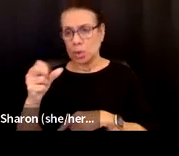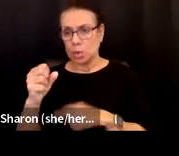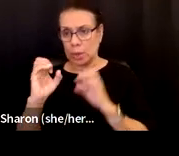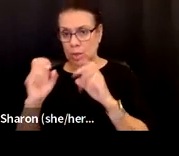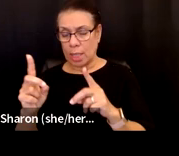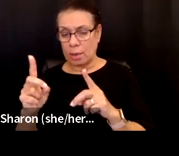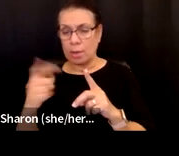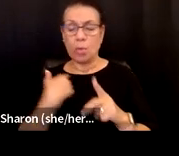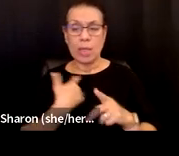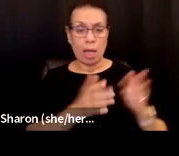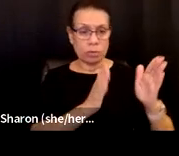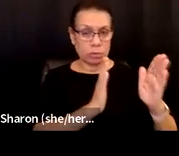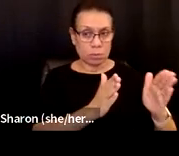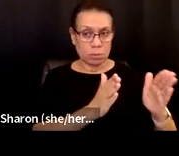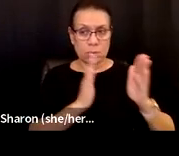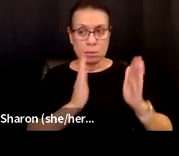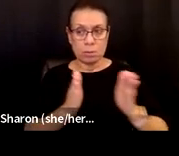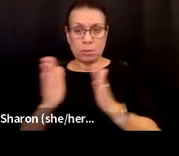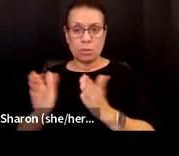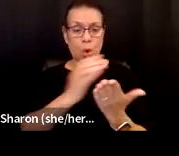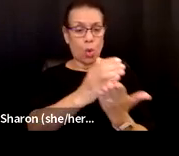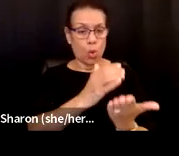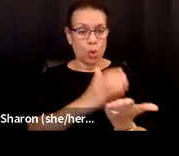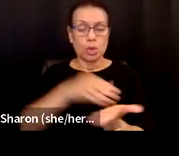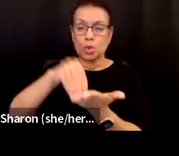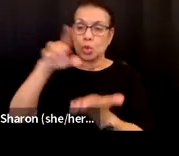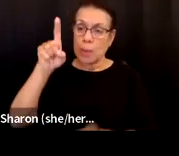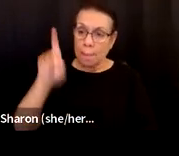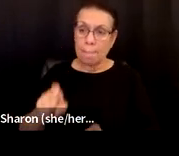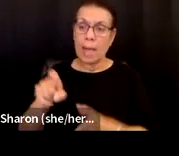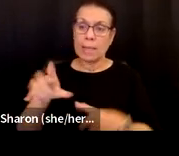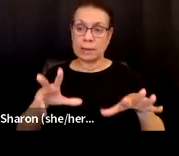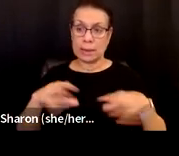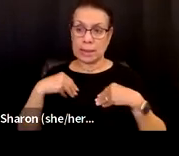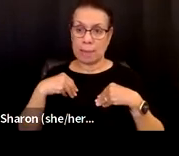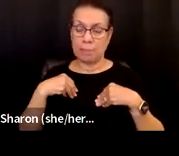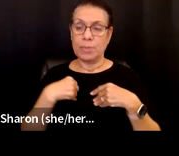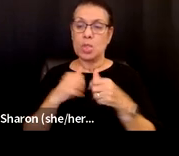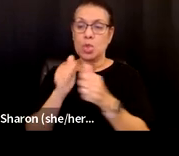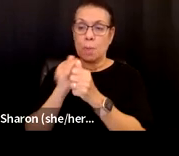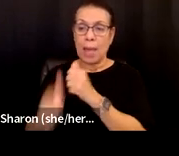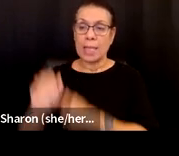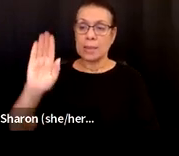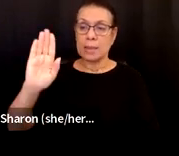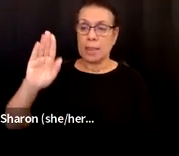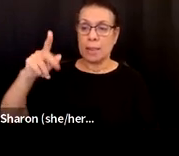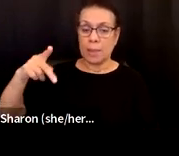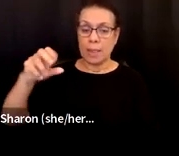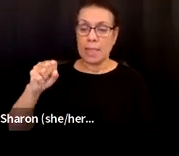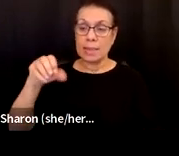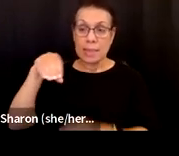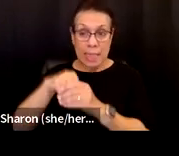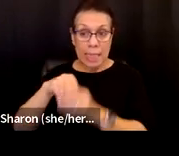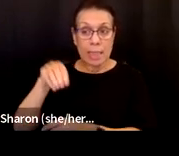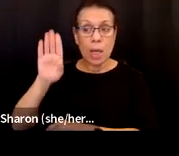sequence of courses that students should take in order to graduate from the boss public schools or any school in the commonwealth